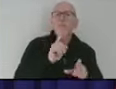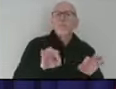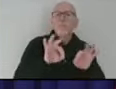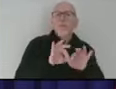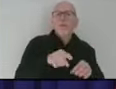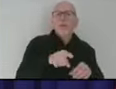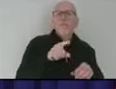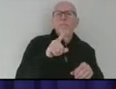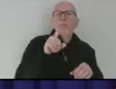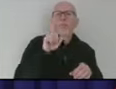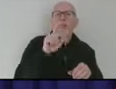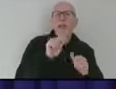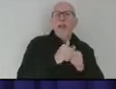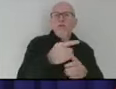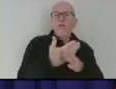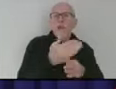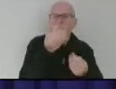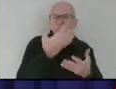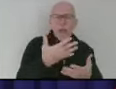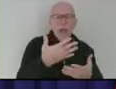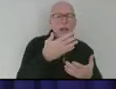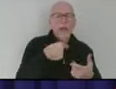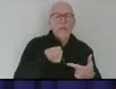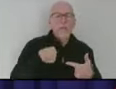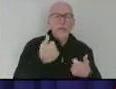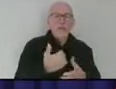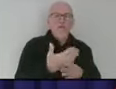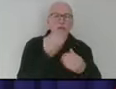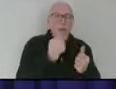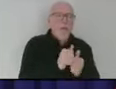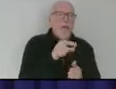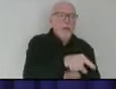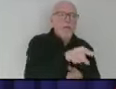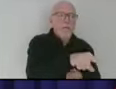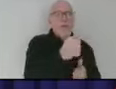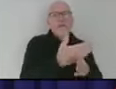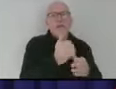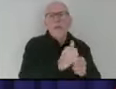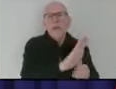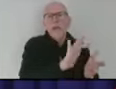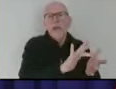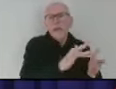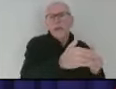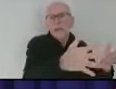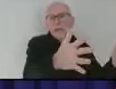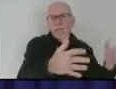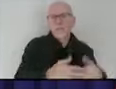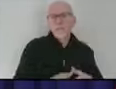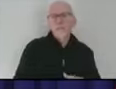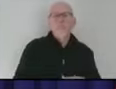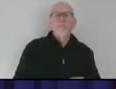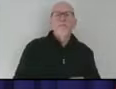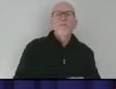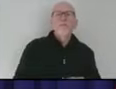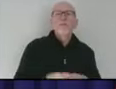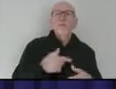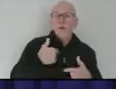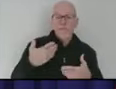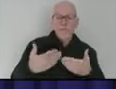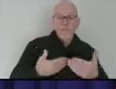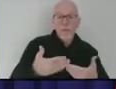share information and provide that information to them so that they can share it with their close contacts. So as we go forward, we will probably